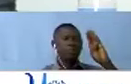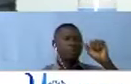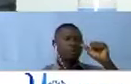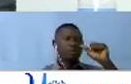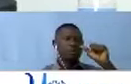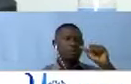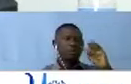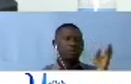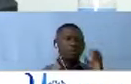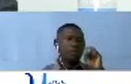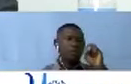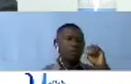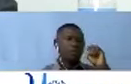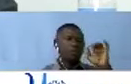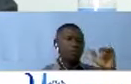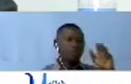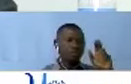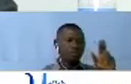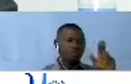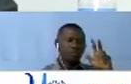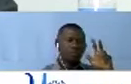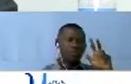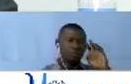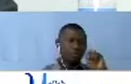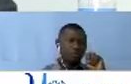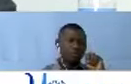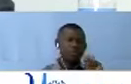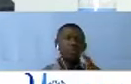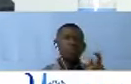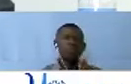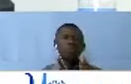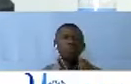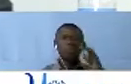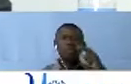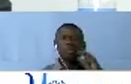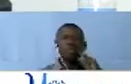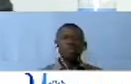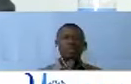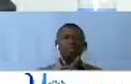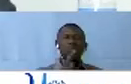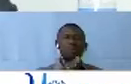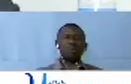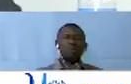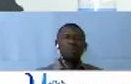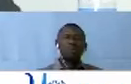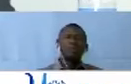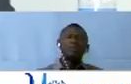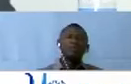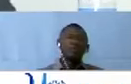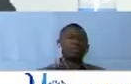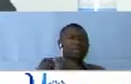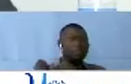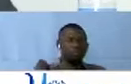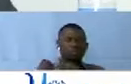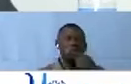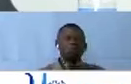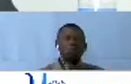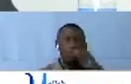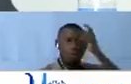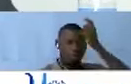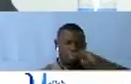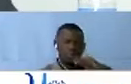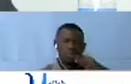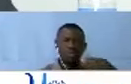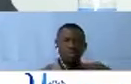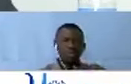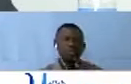What was to be the role of the police in this investigative panel? Sam, police were ni munen nyanta kele la do ko di nyim panelo mi ya lon